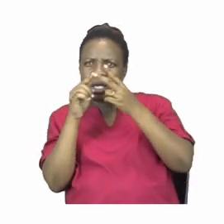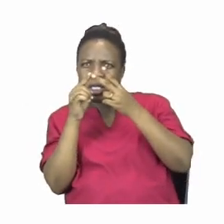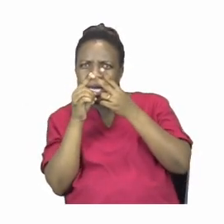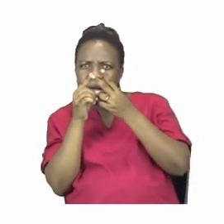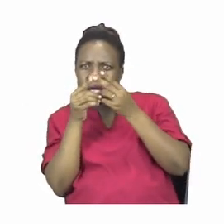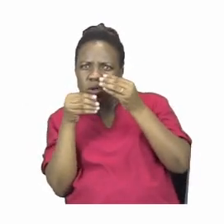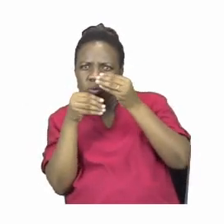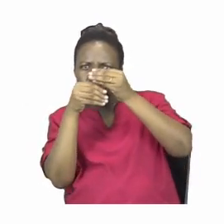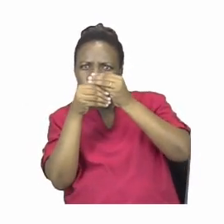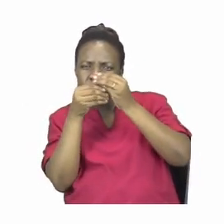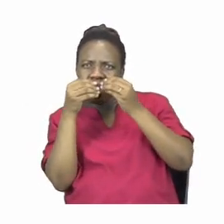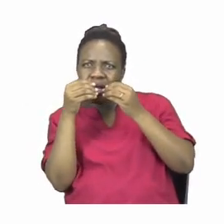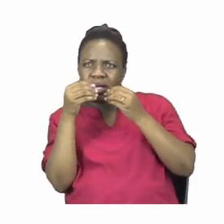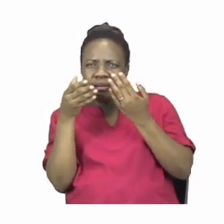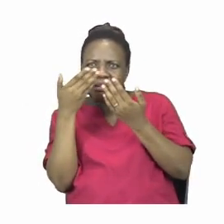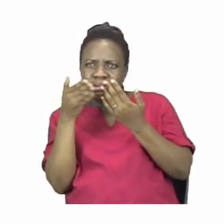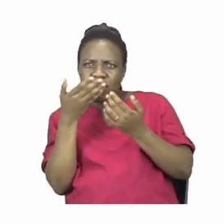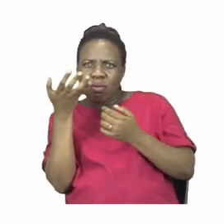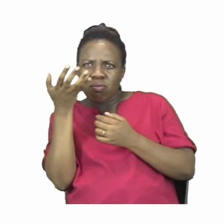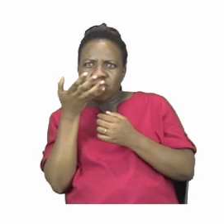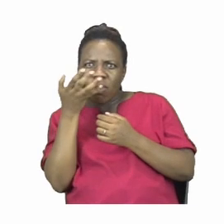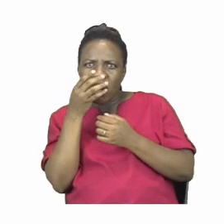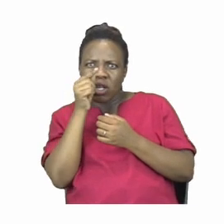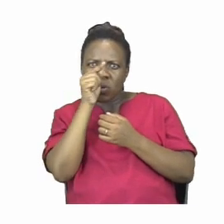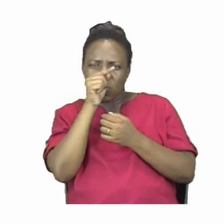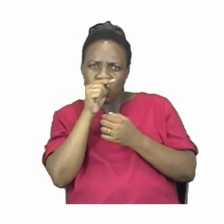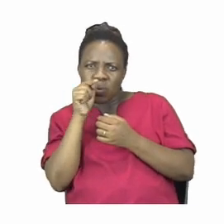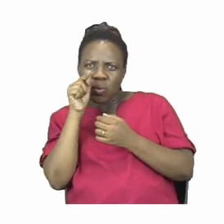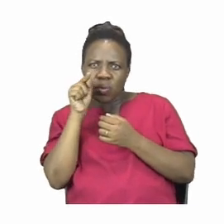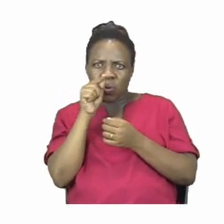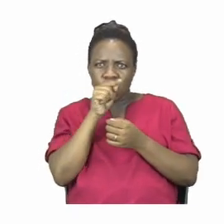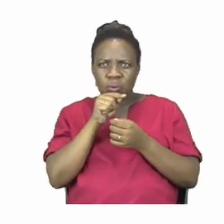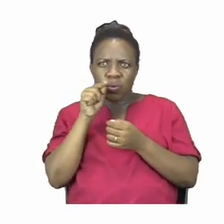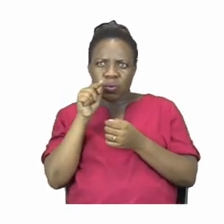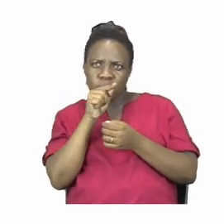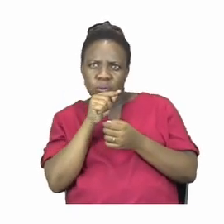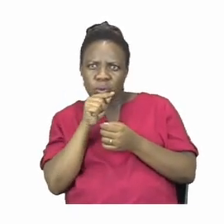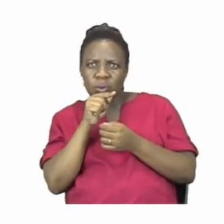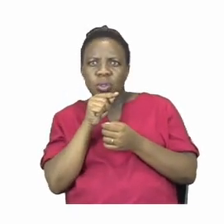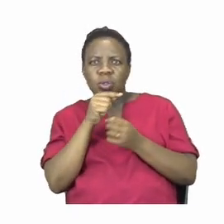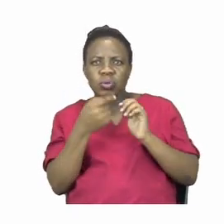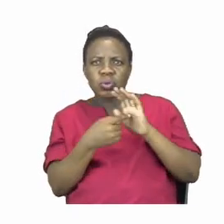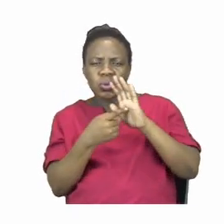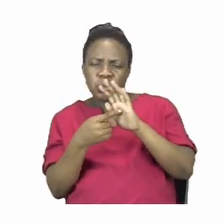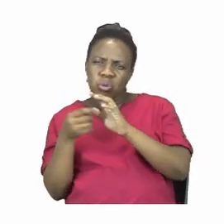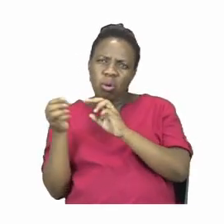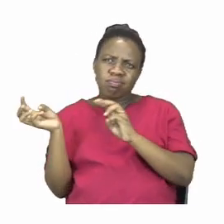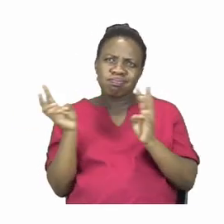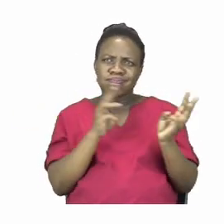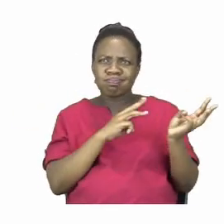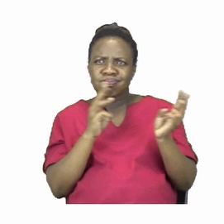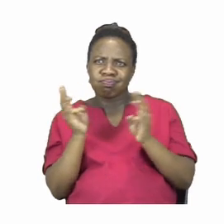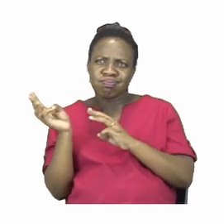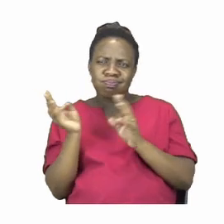a windy day. All right, now let's quickly look at the questions. A,